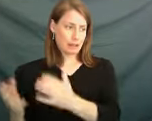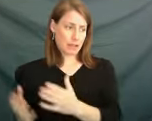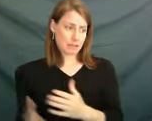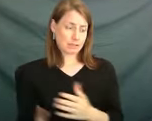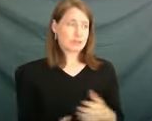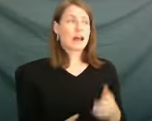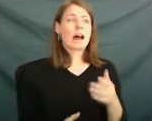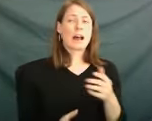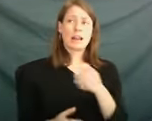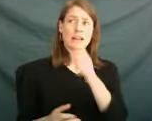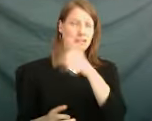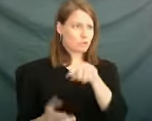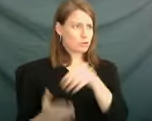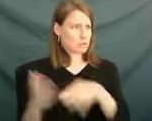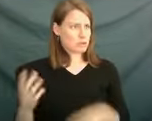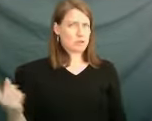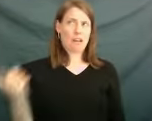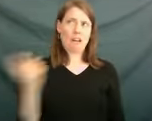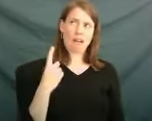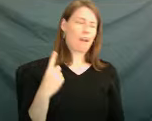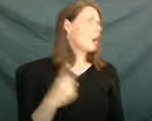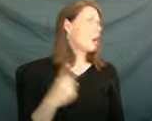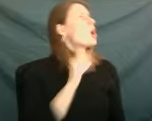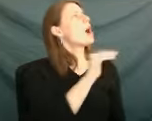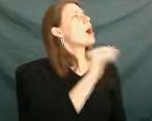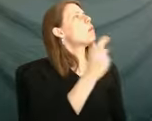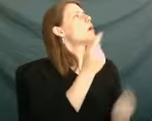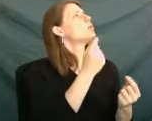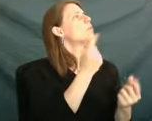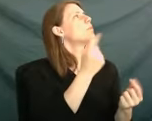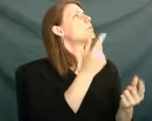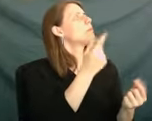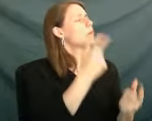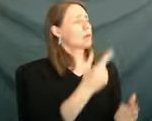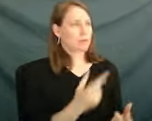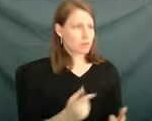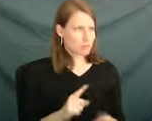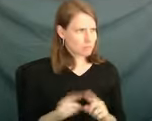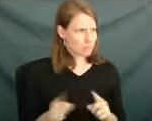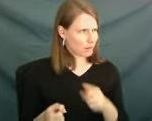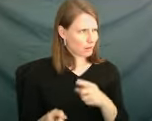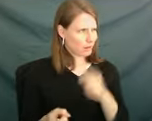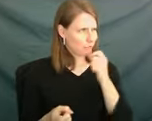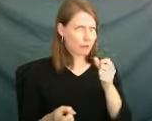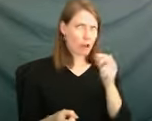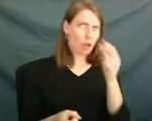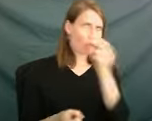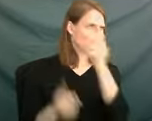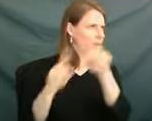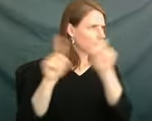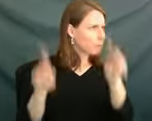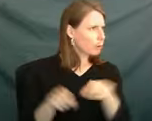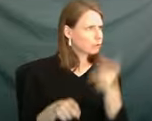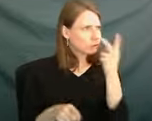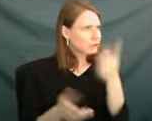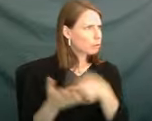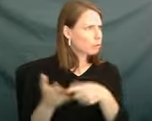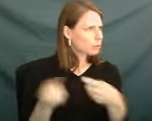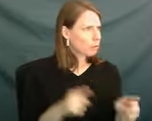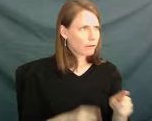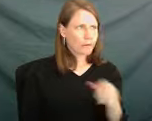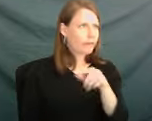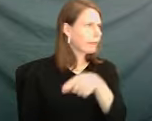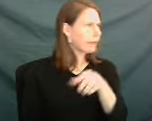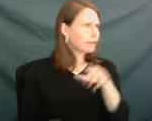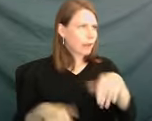sat down, and haven't bothered to even try and find out what's going on. They haven't attempted it. So I've said to those classes that I'm actually going to stop helping them unless